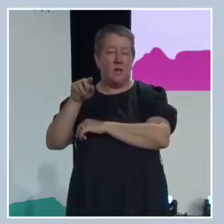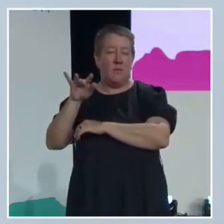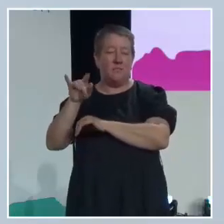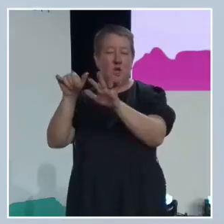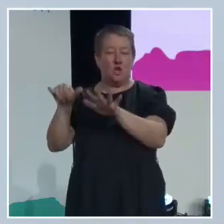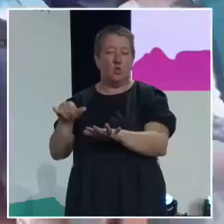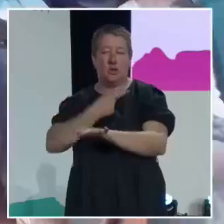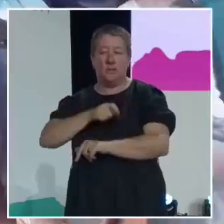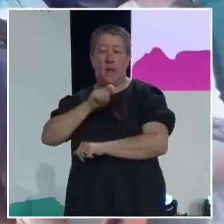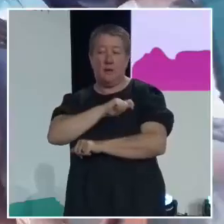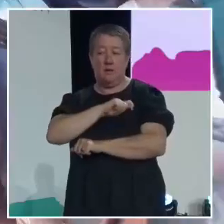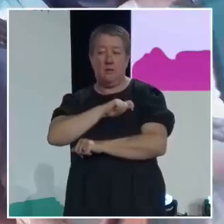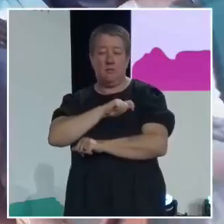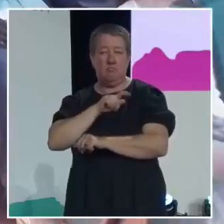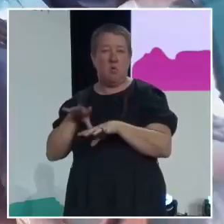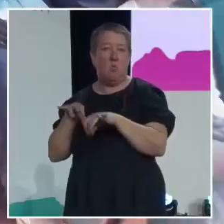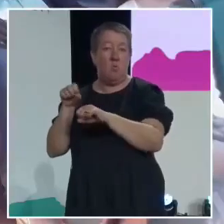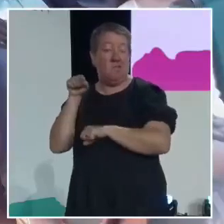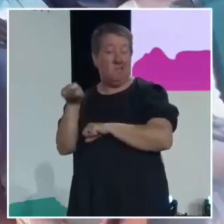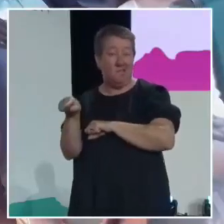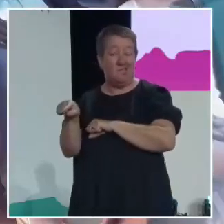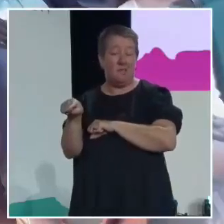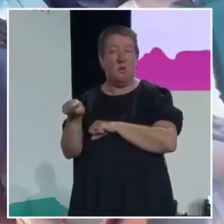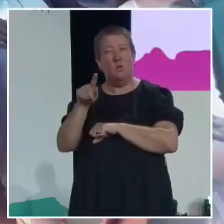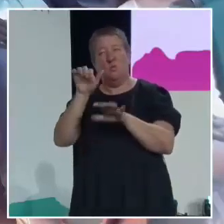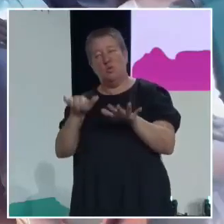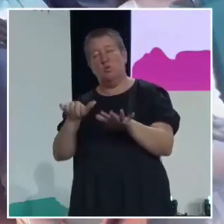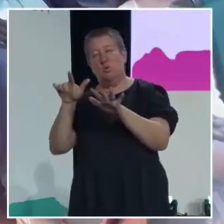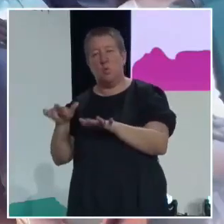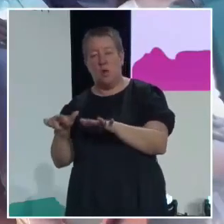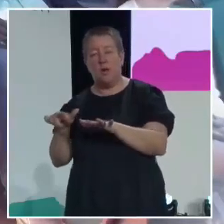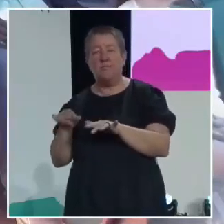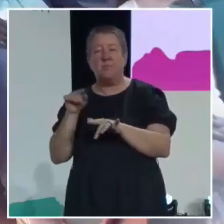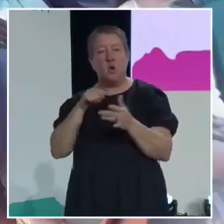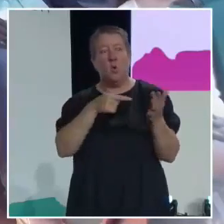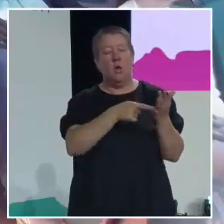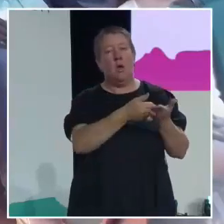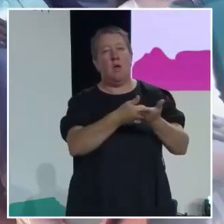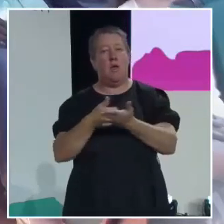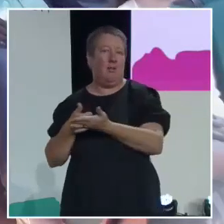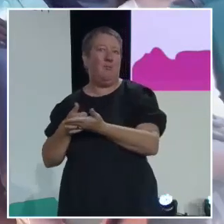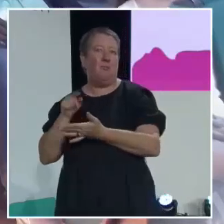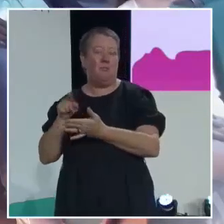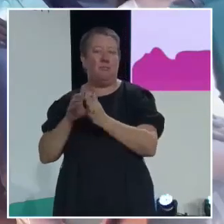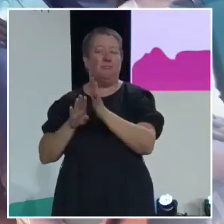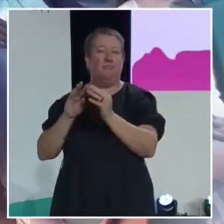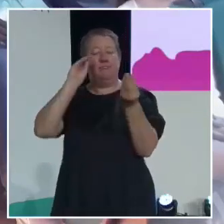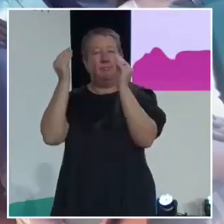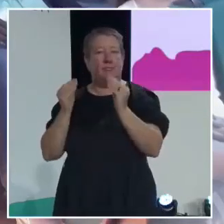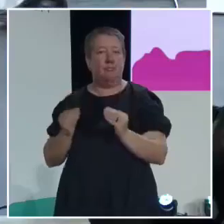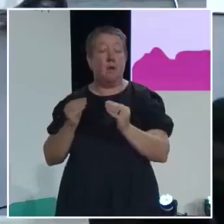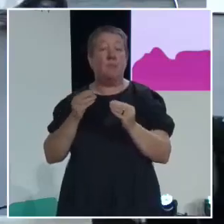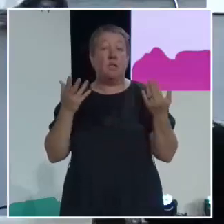in July. So I would conclude that the strengthened role of the PDB